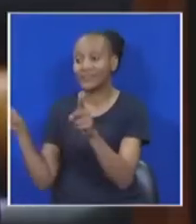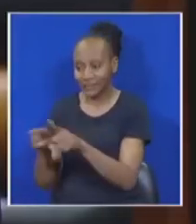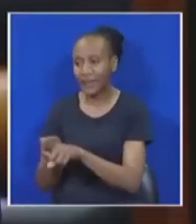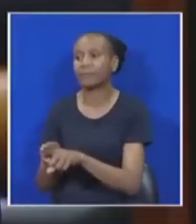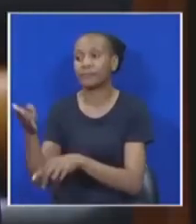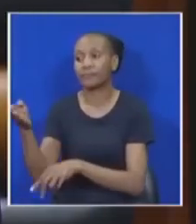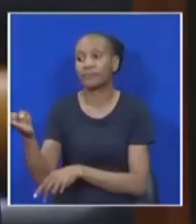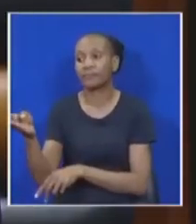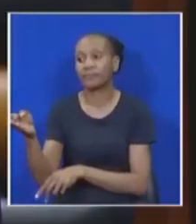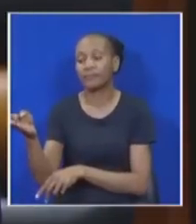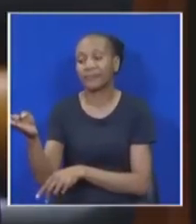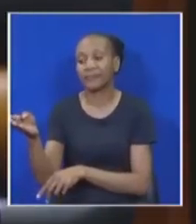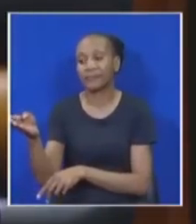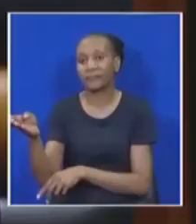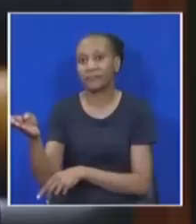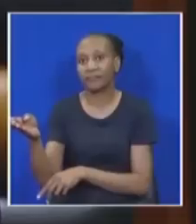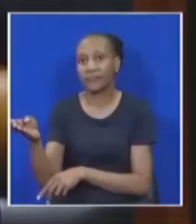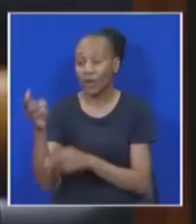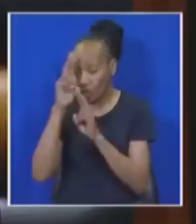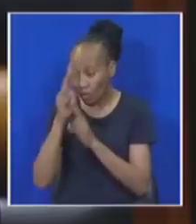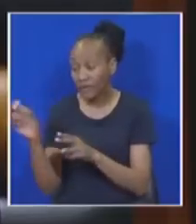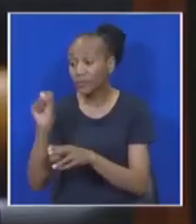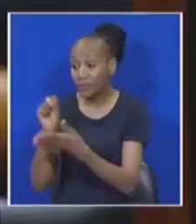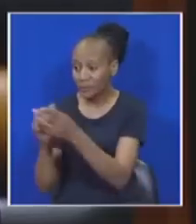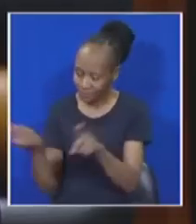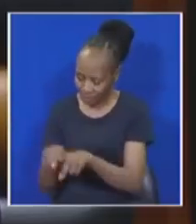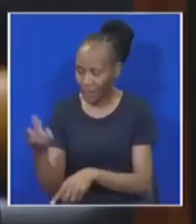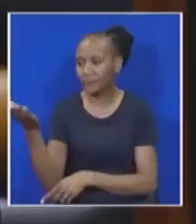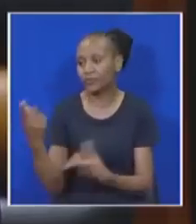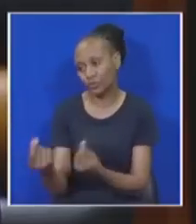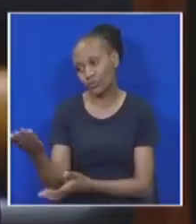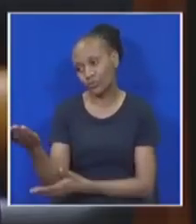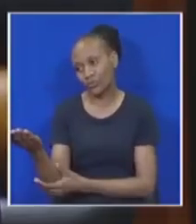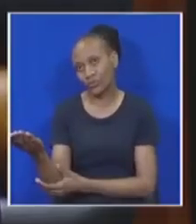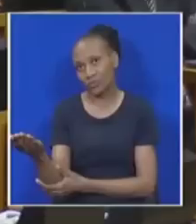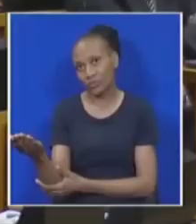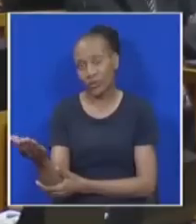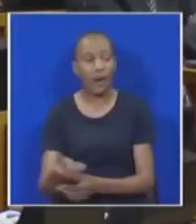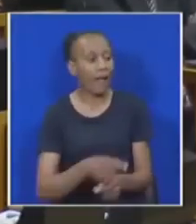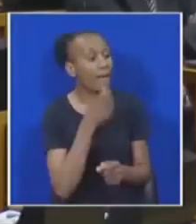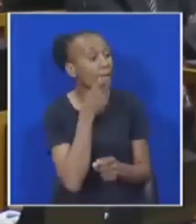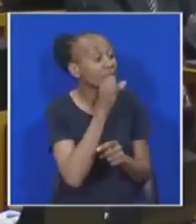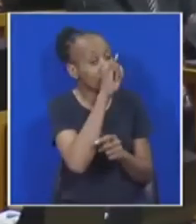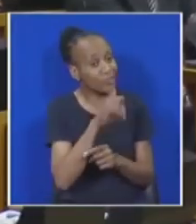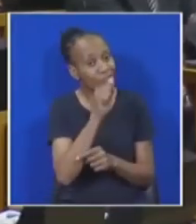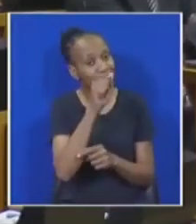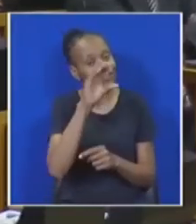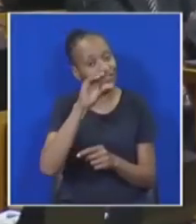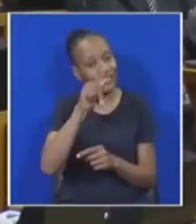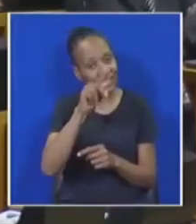you. Honorable Shivambo, the same applies to you. Mr. Jackson,